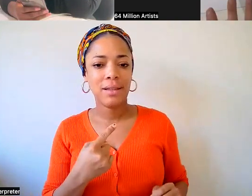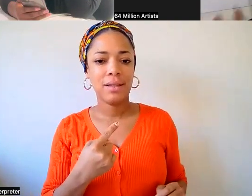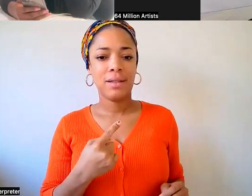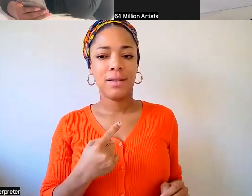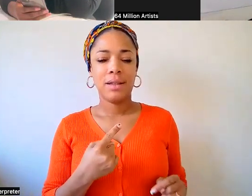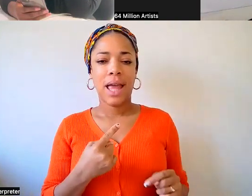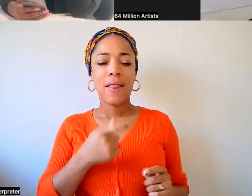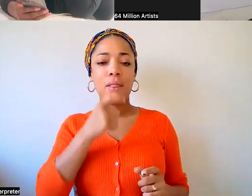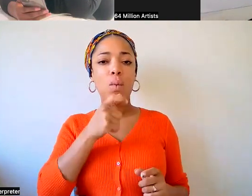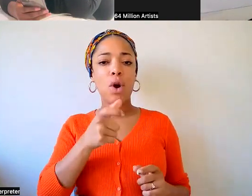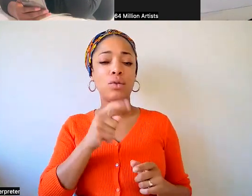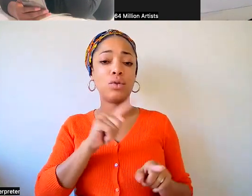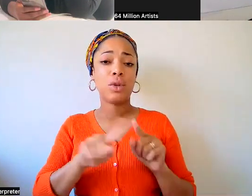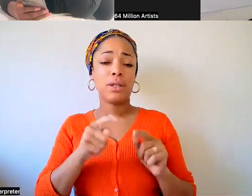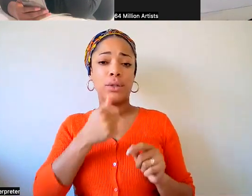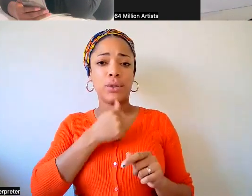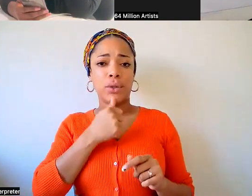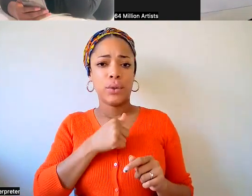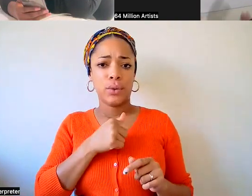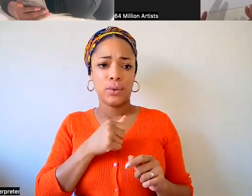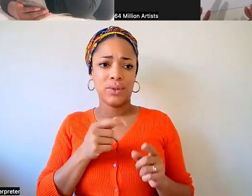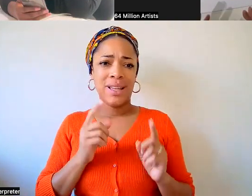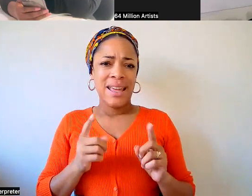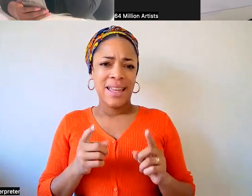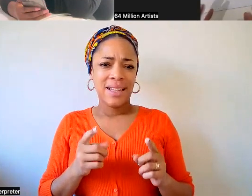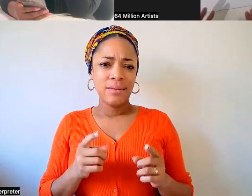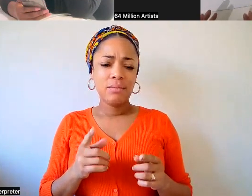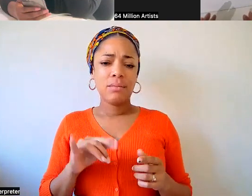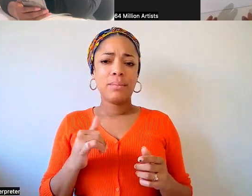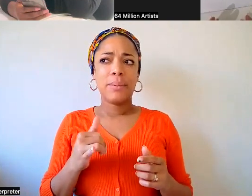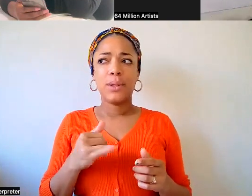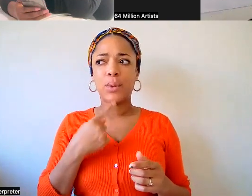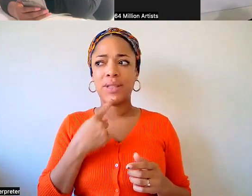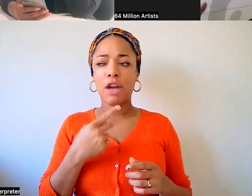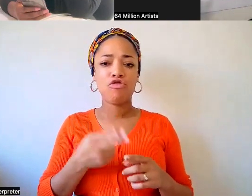trying to use. That's the thing. So, you know, you might say repetition is great,